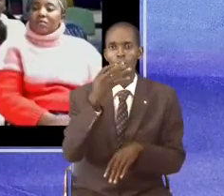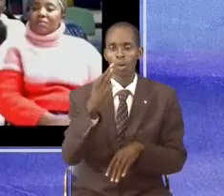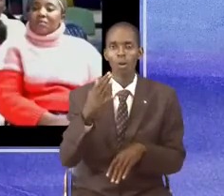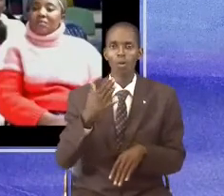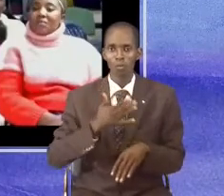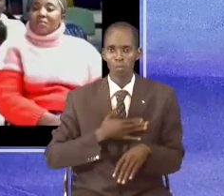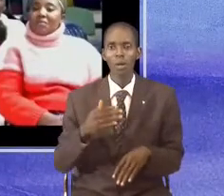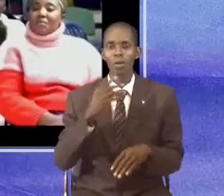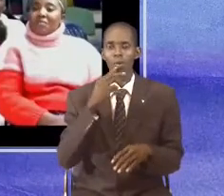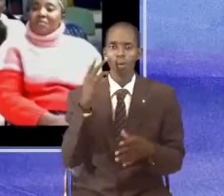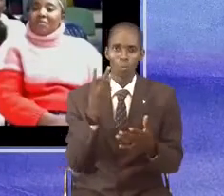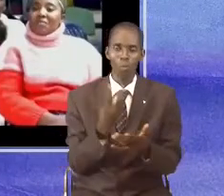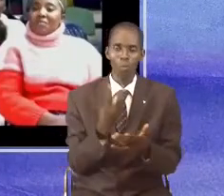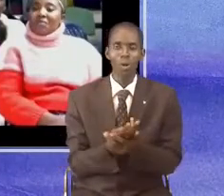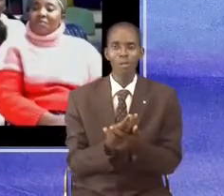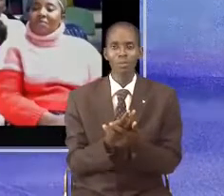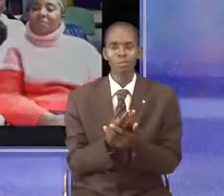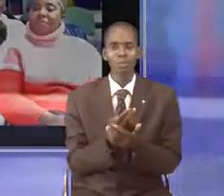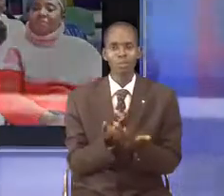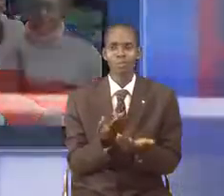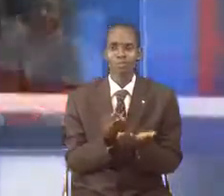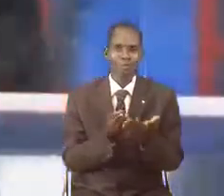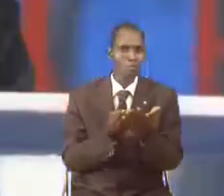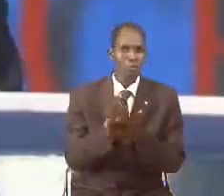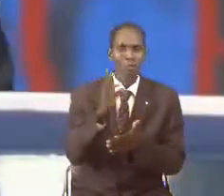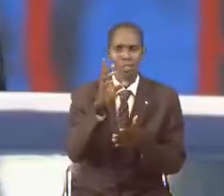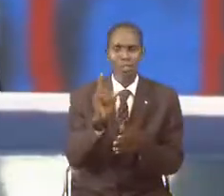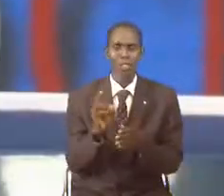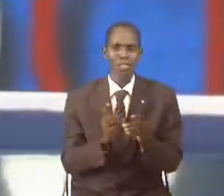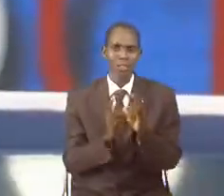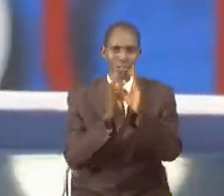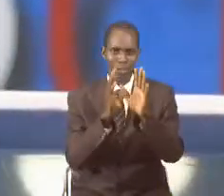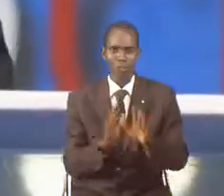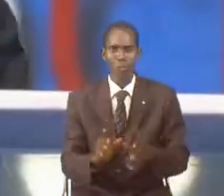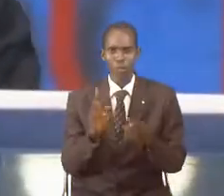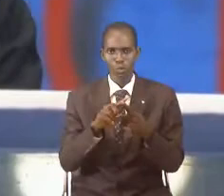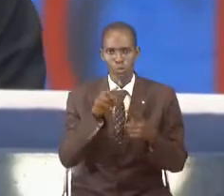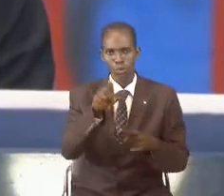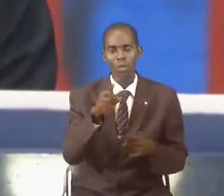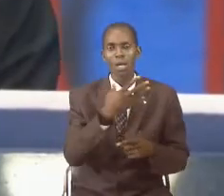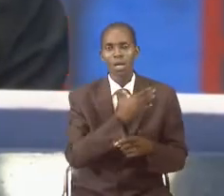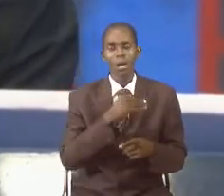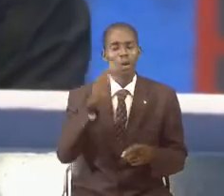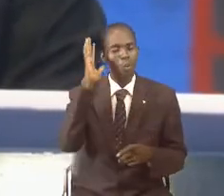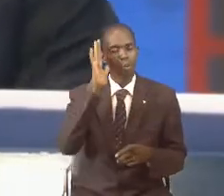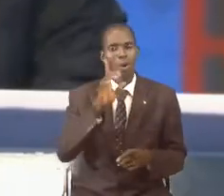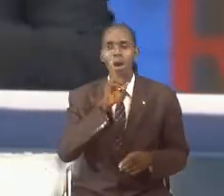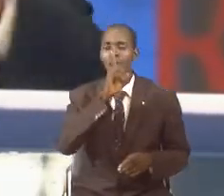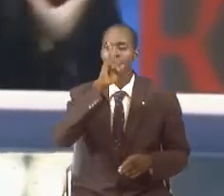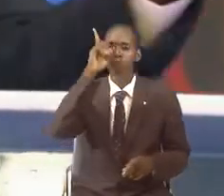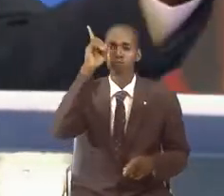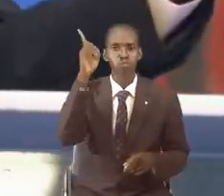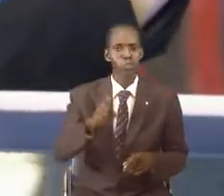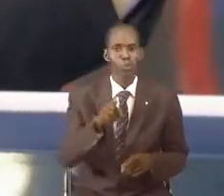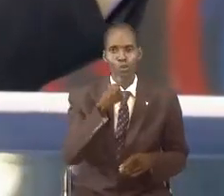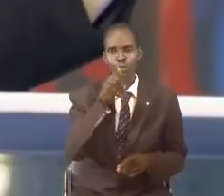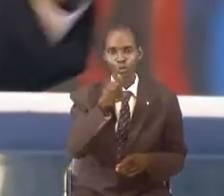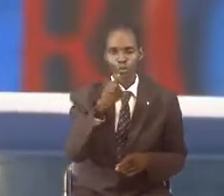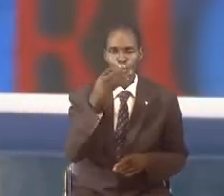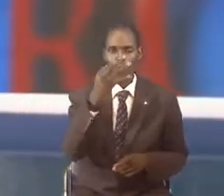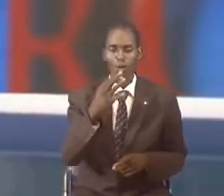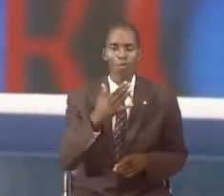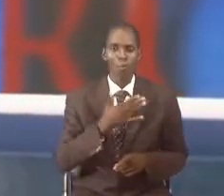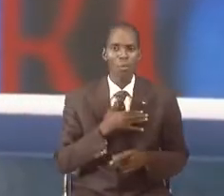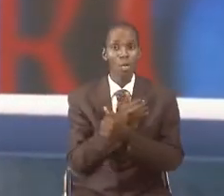place. I'll send one of my trusted disciples to you, and he will assure you